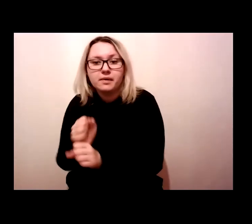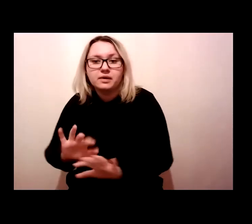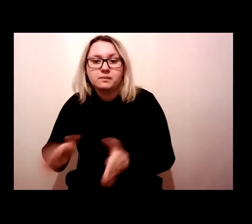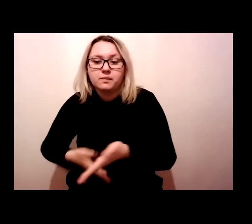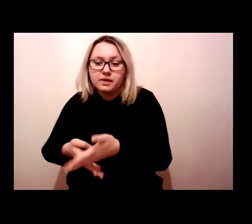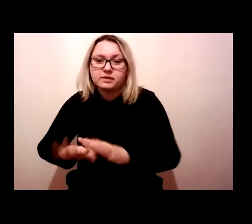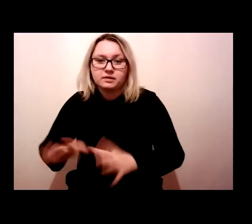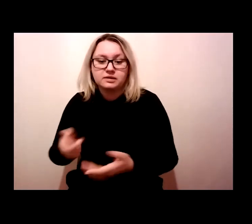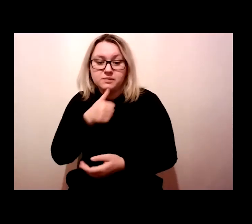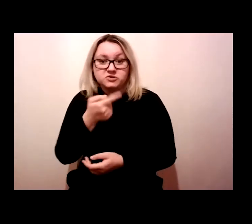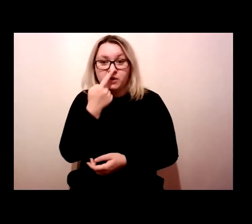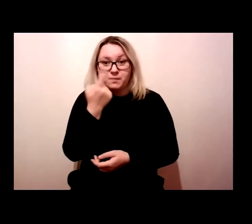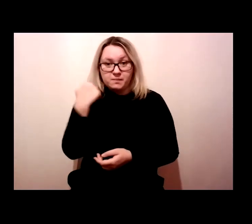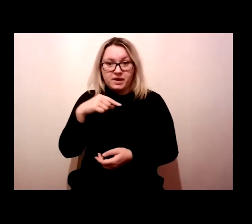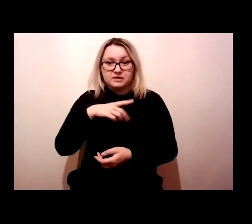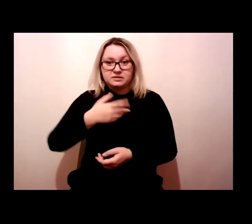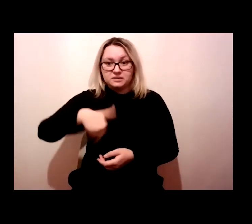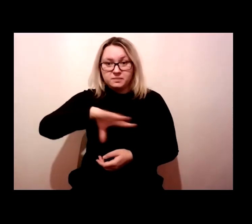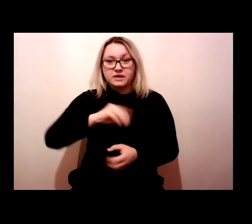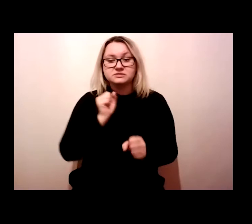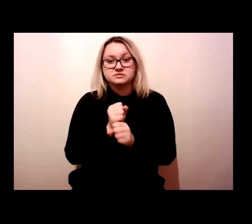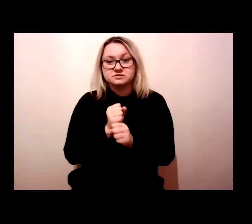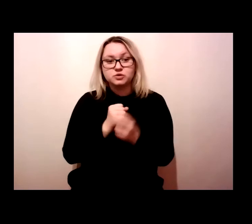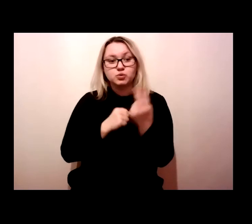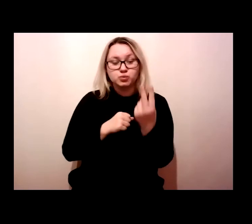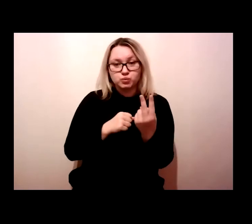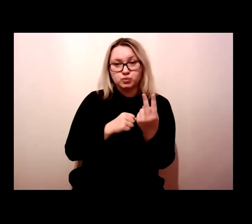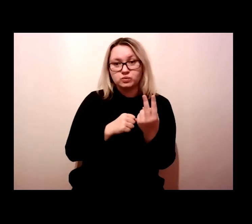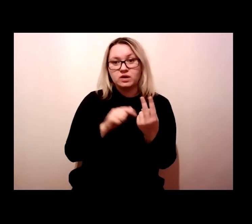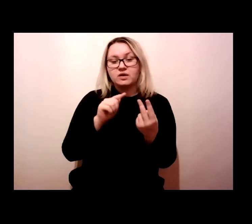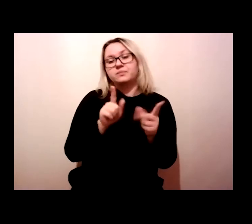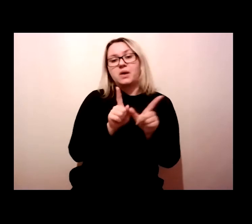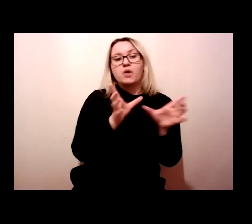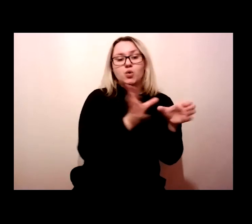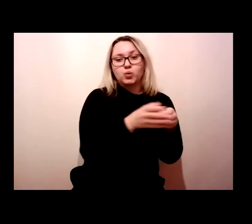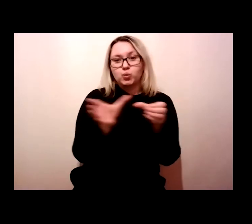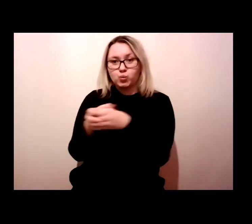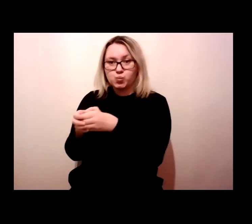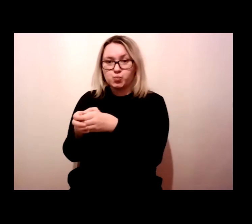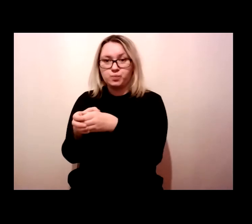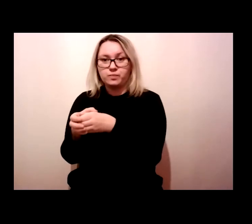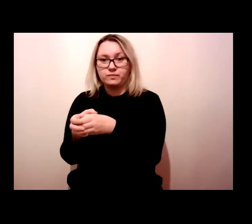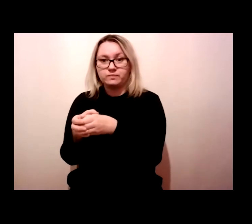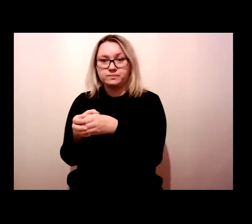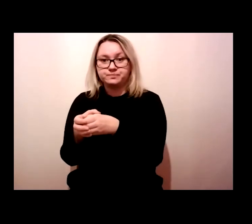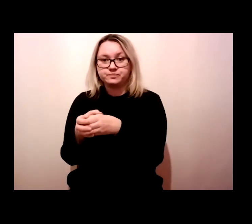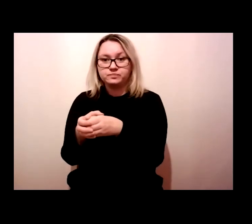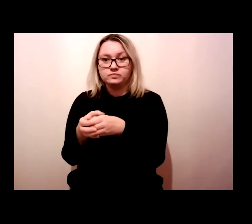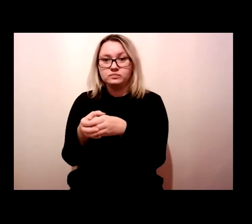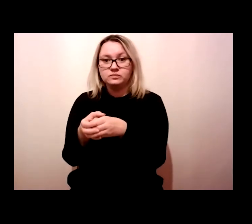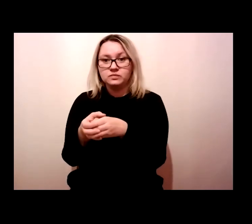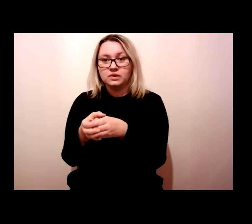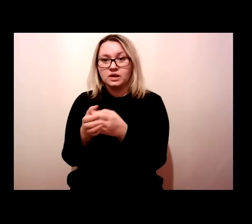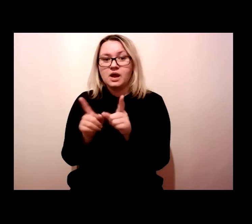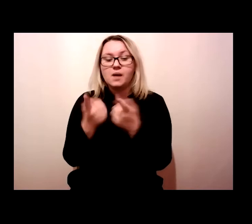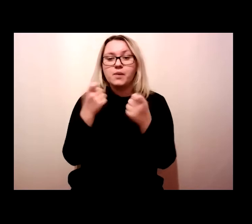bullied. Pernai mes darėme Last dvi year, fokus grupės, we had 2 focus visiškai groups kardinaliai